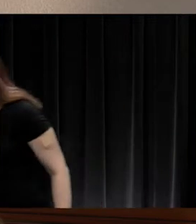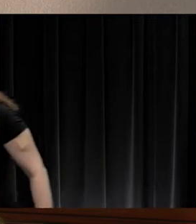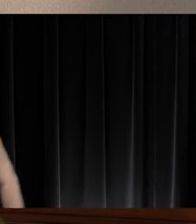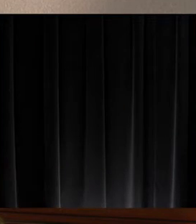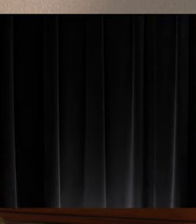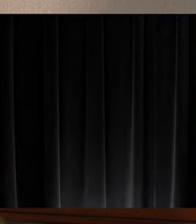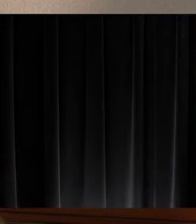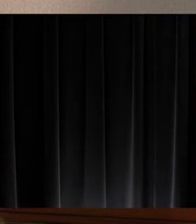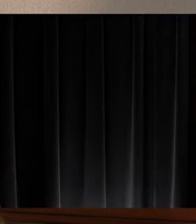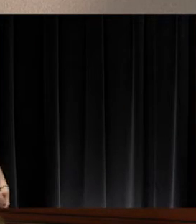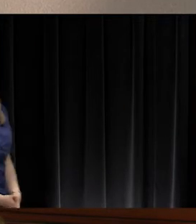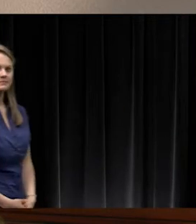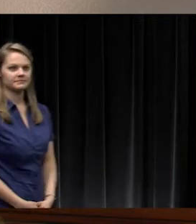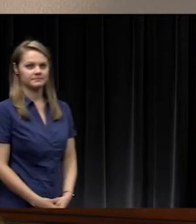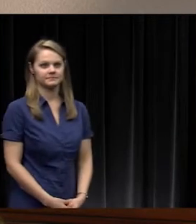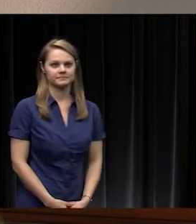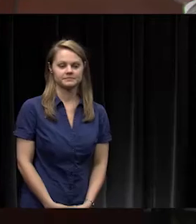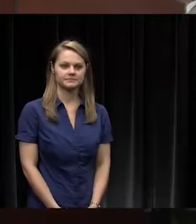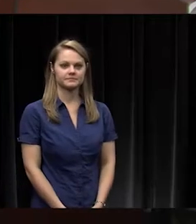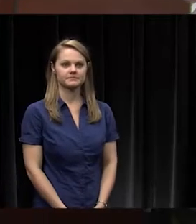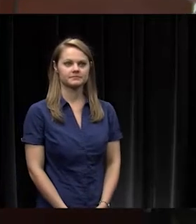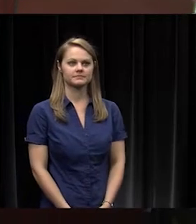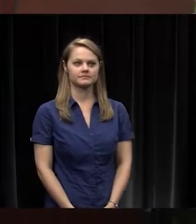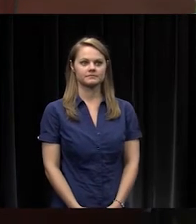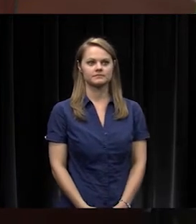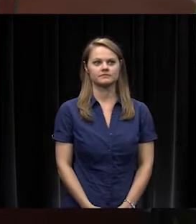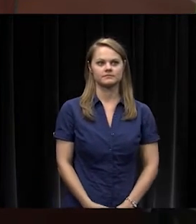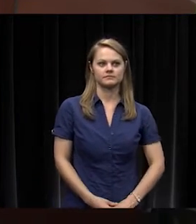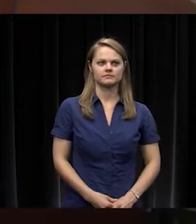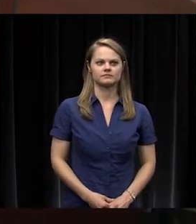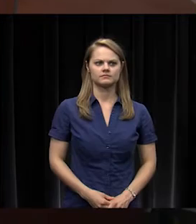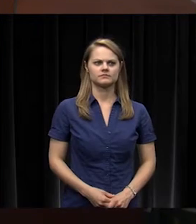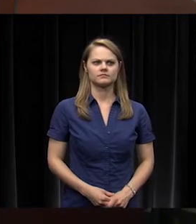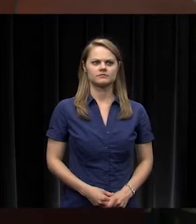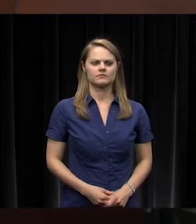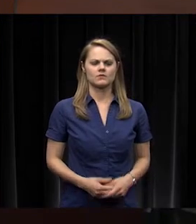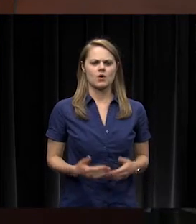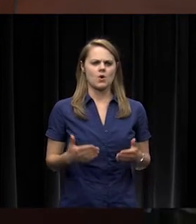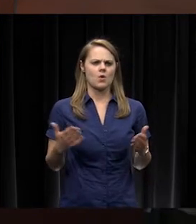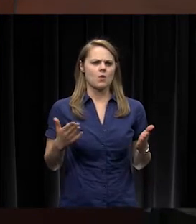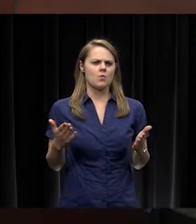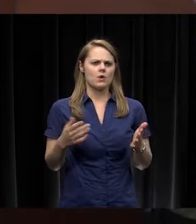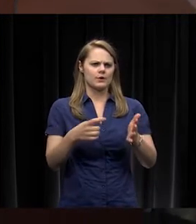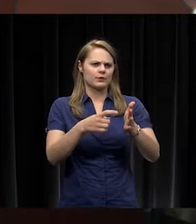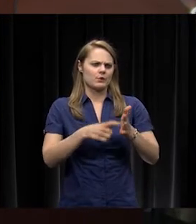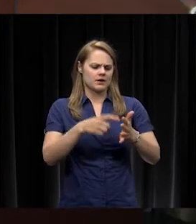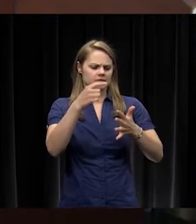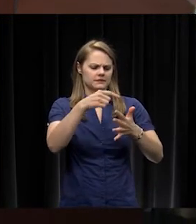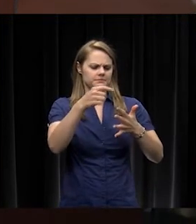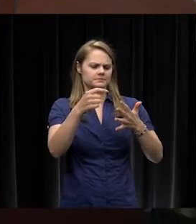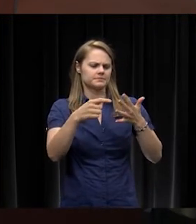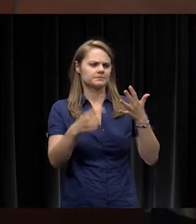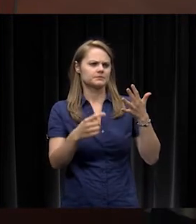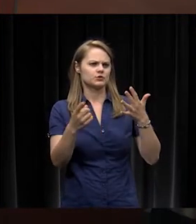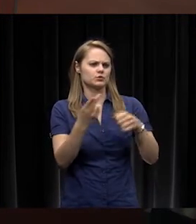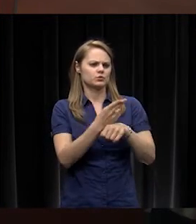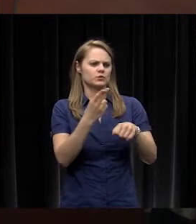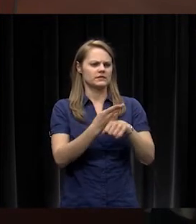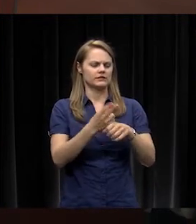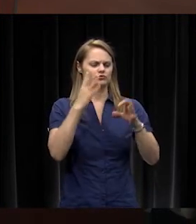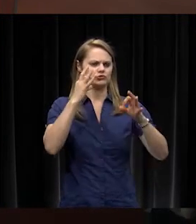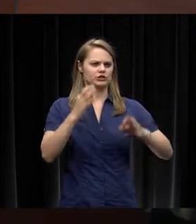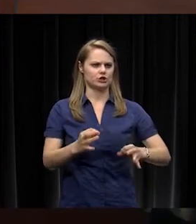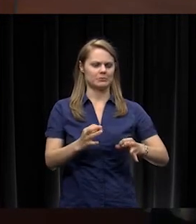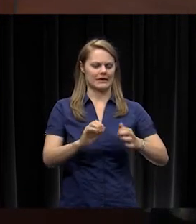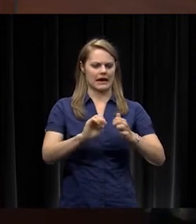How do we determine, what parameters are you using to determine what we will finance, refinance, and what we won't? We're